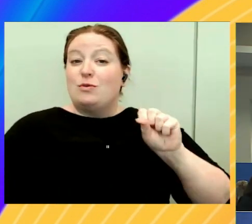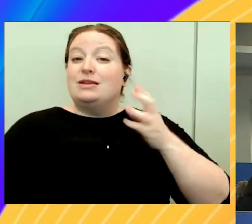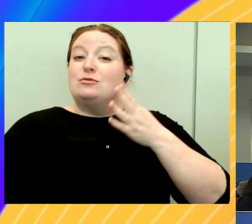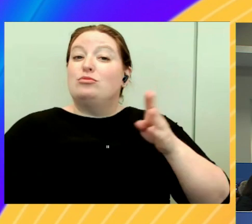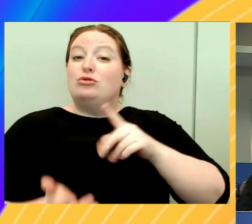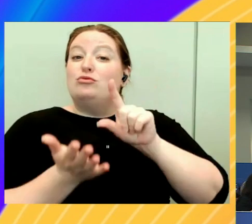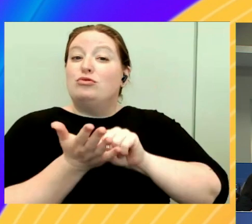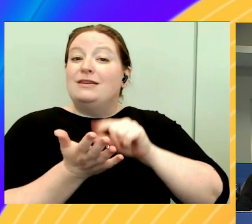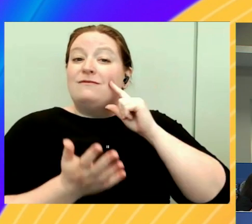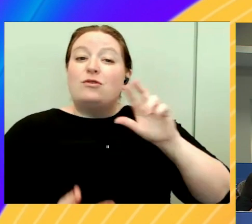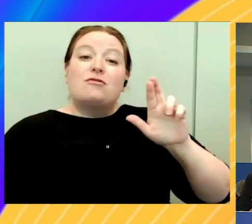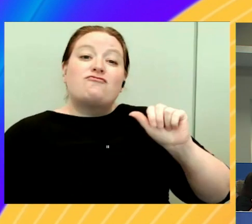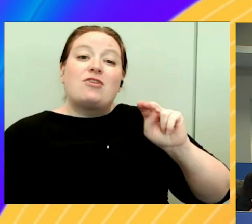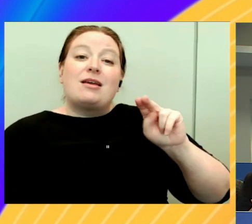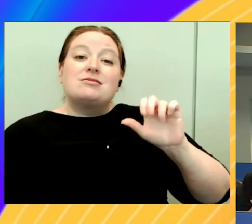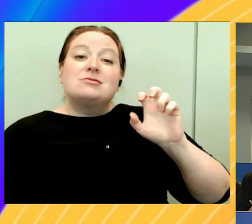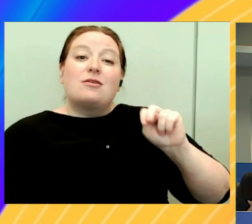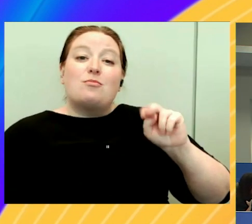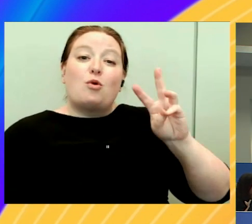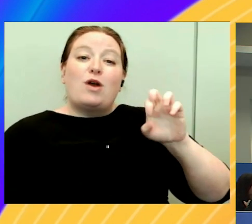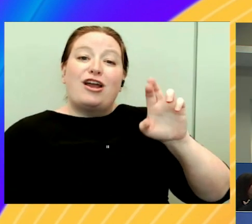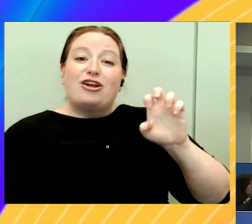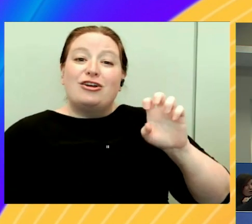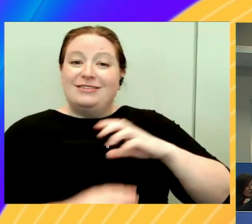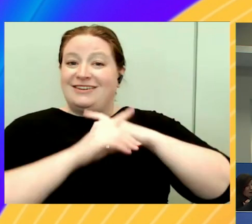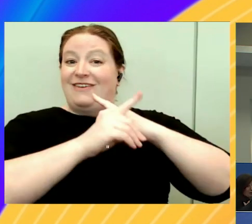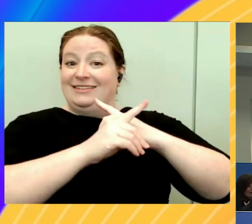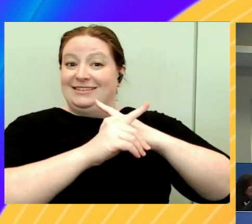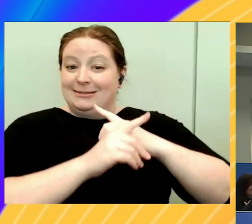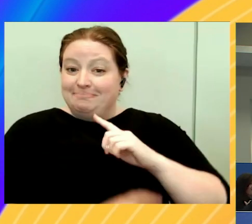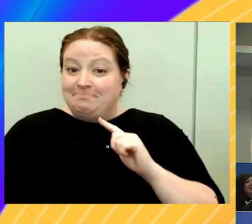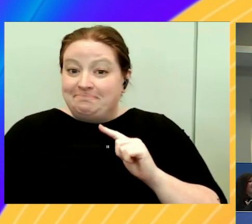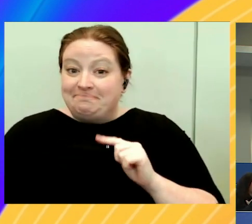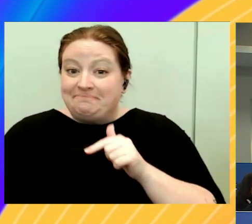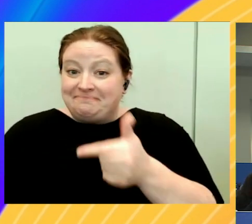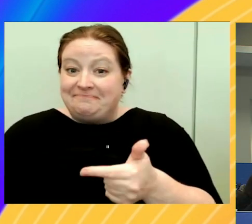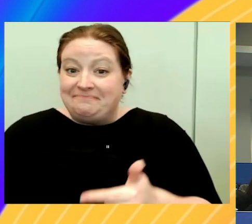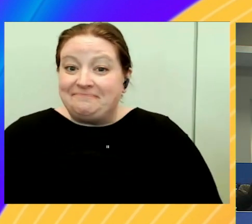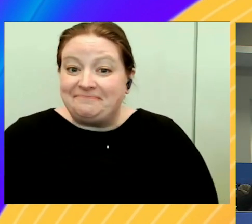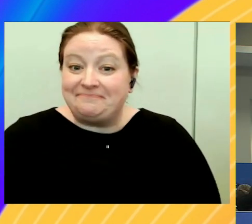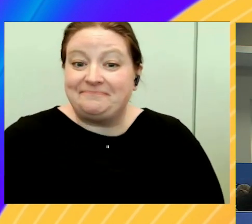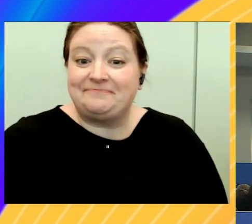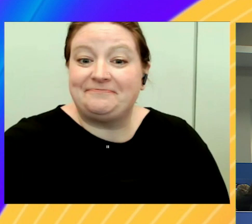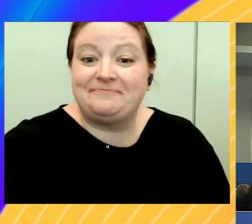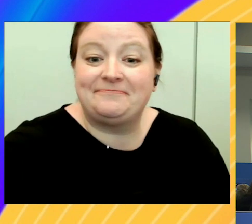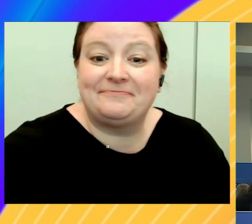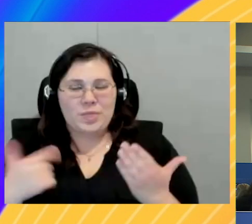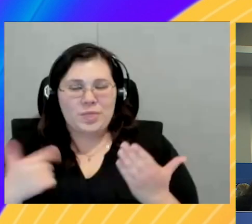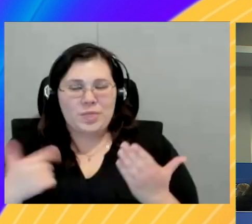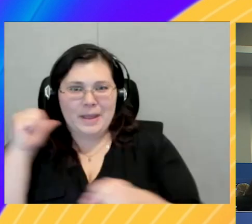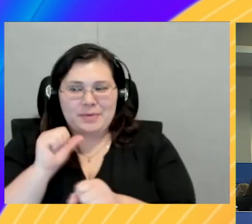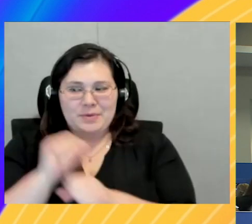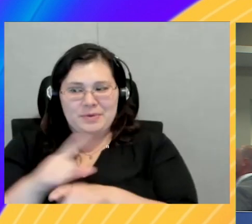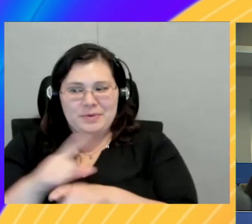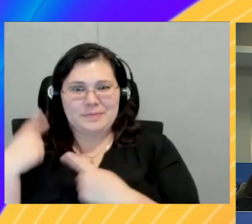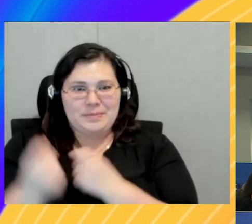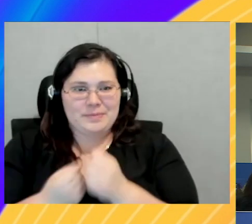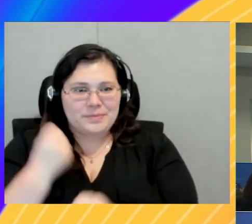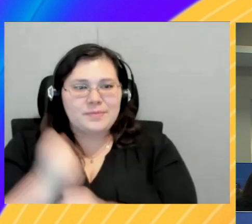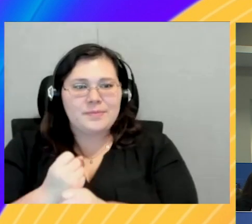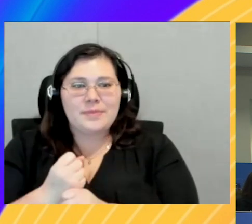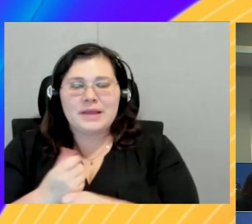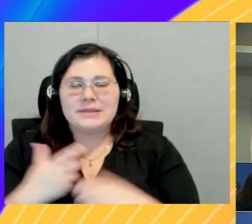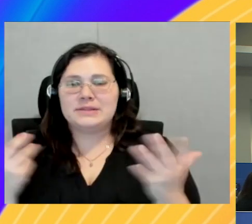So one of the big things that I've been working on along the last year with some of my coworkers is helping our customers